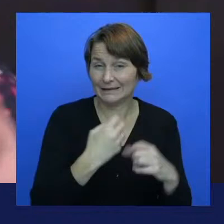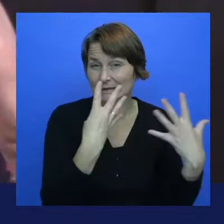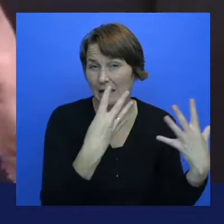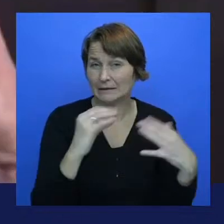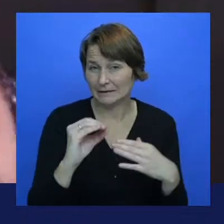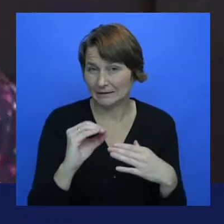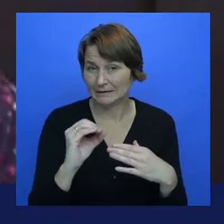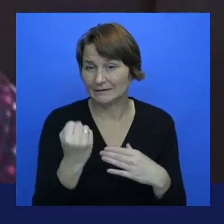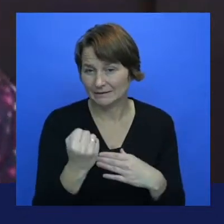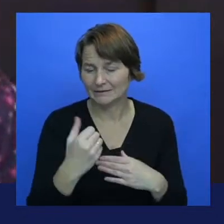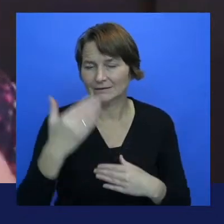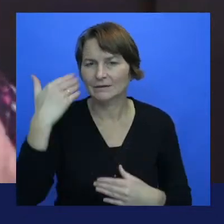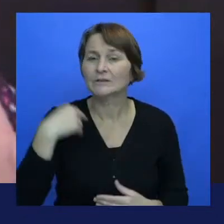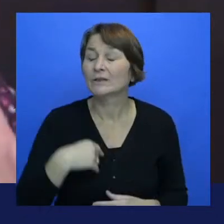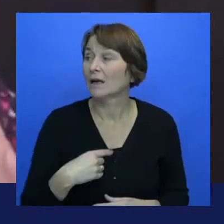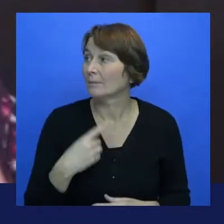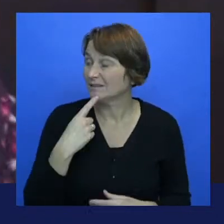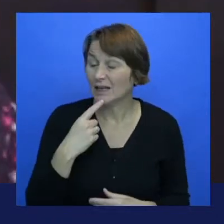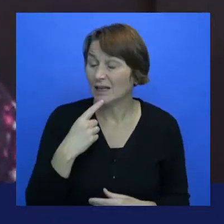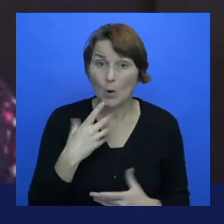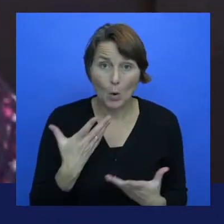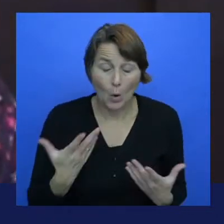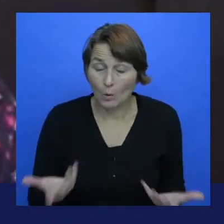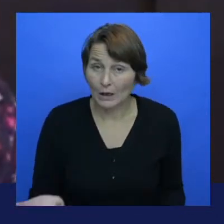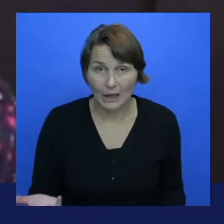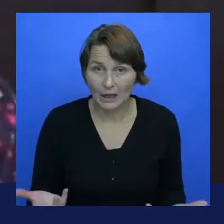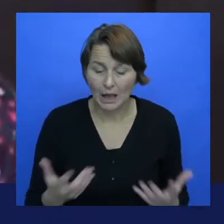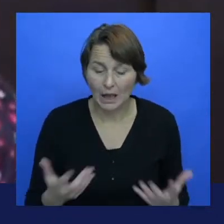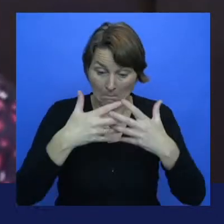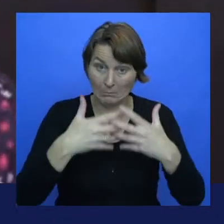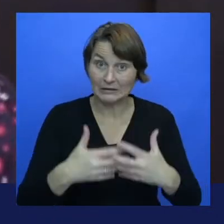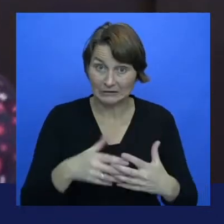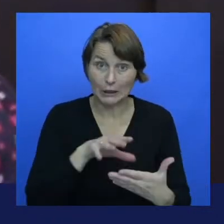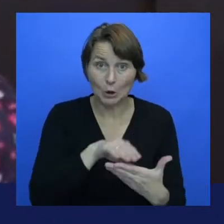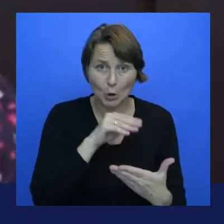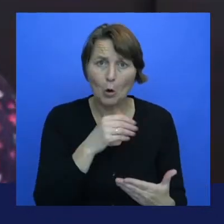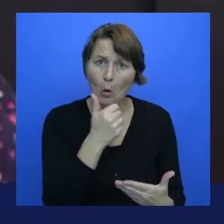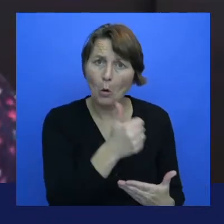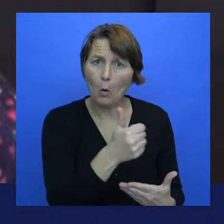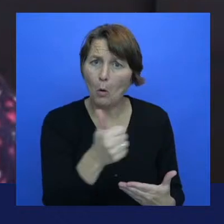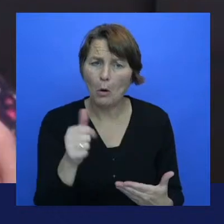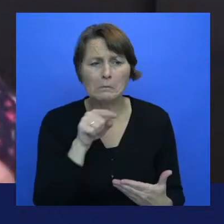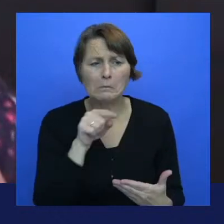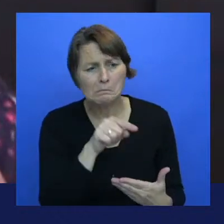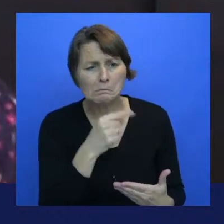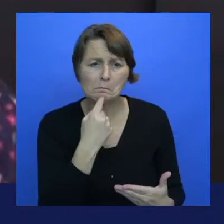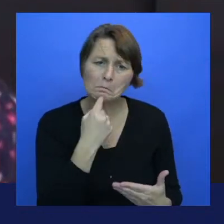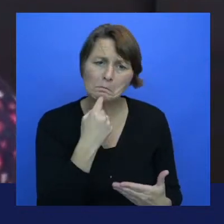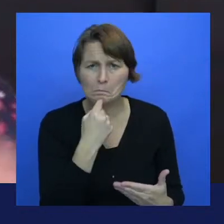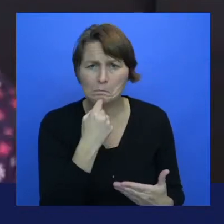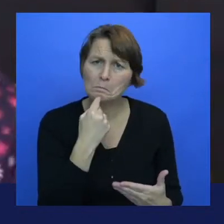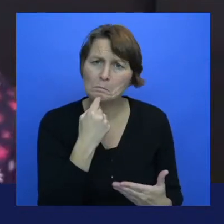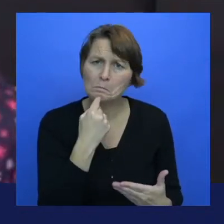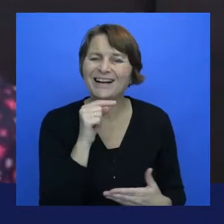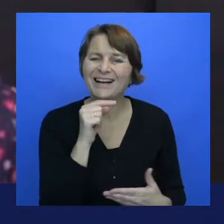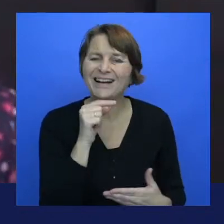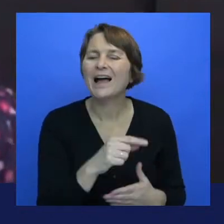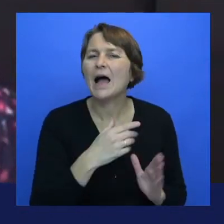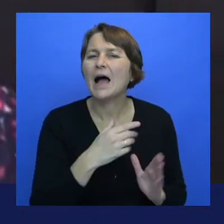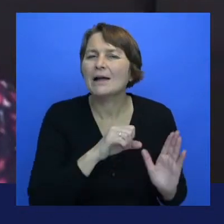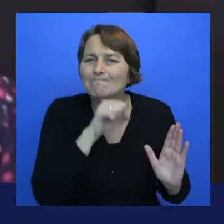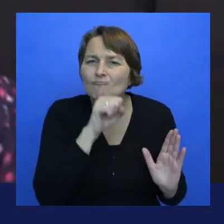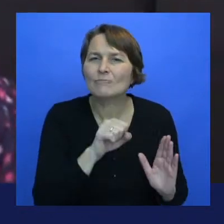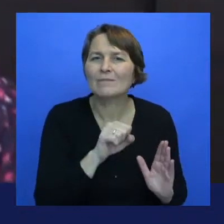like, okay, there are some pretty cool things. Like I love SVMs because they're mathematical beauty, and I've talked to Turing